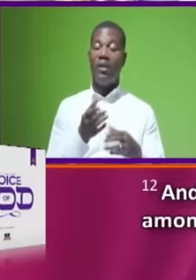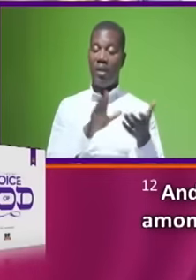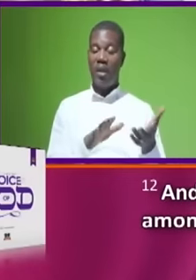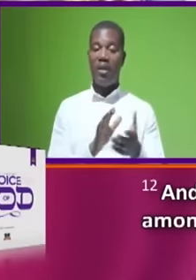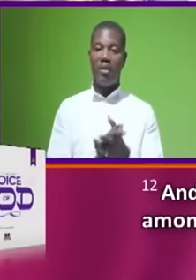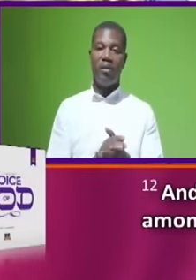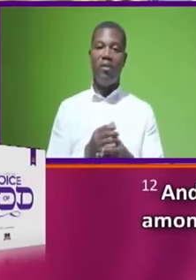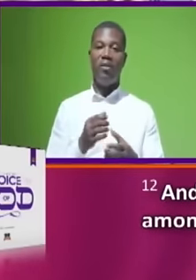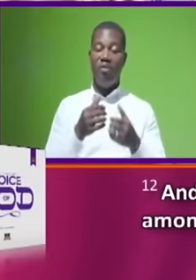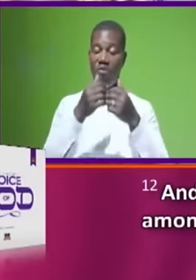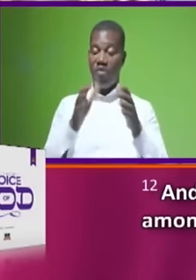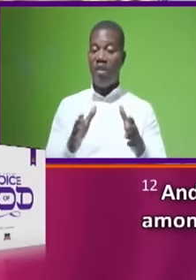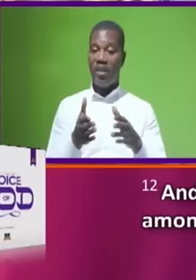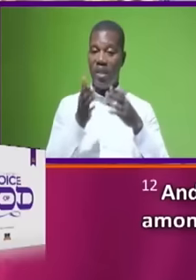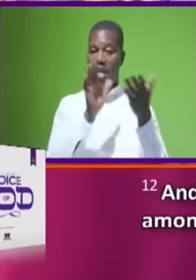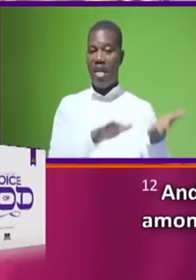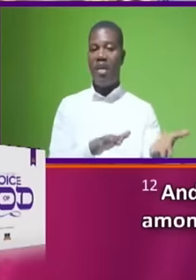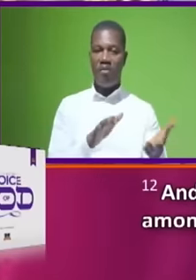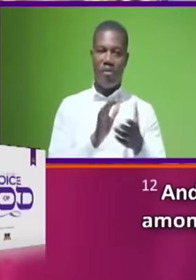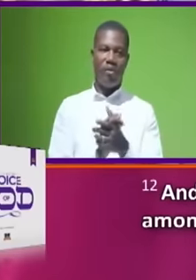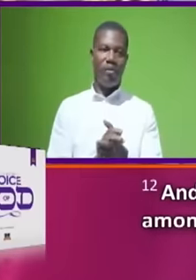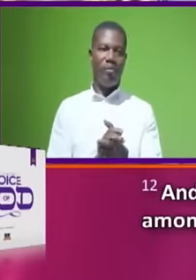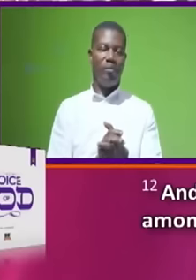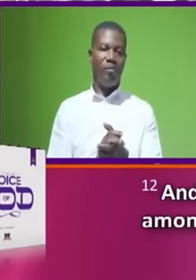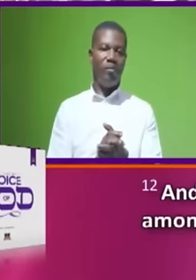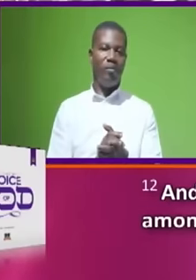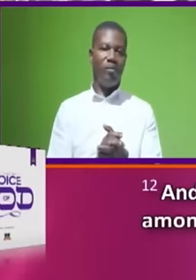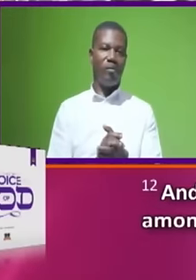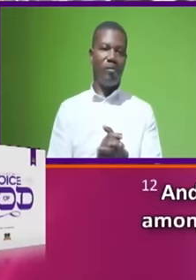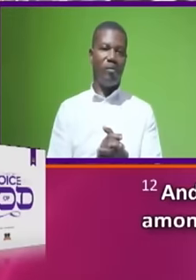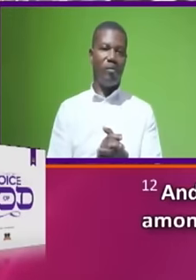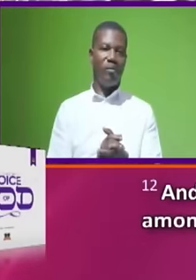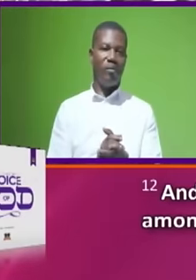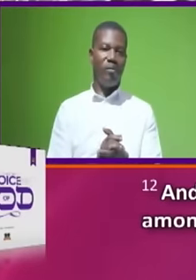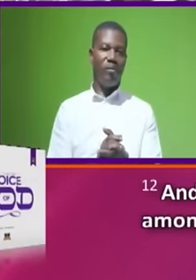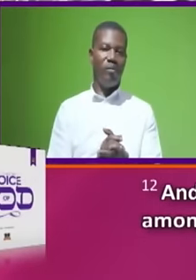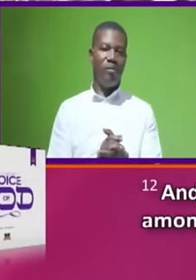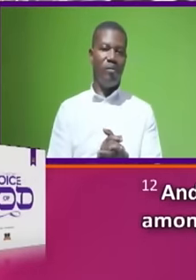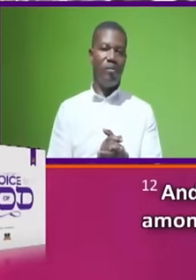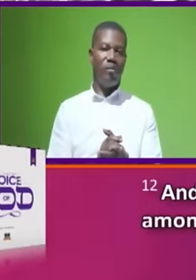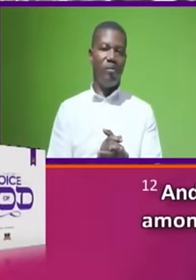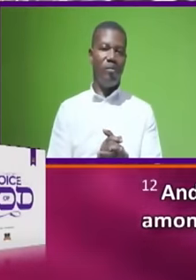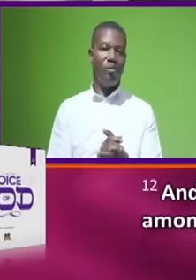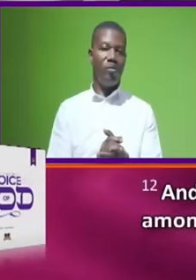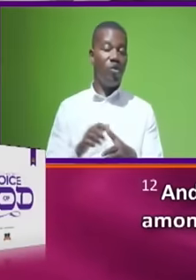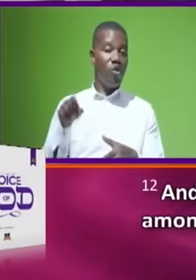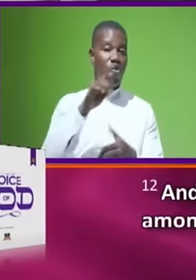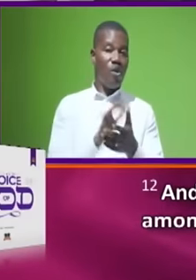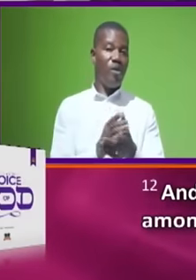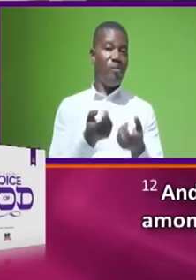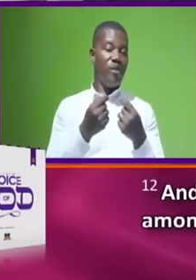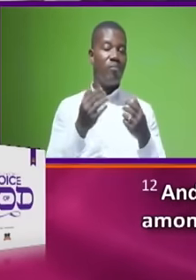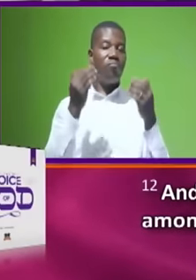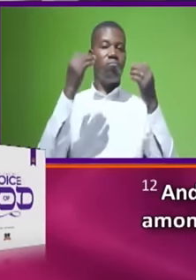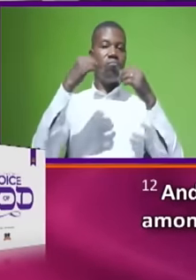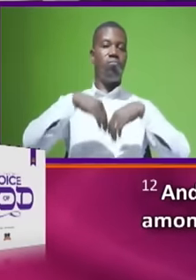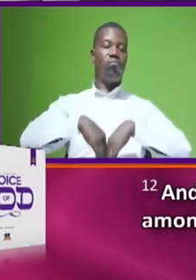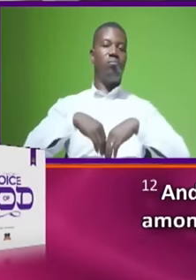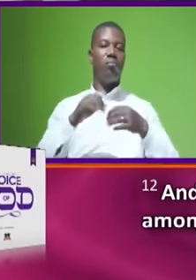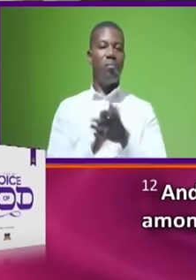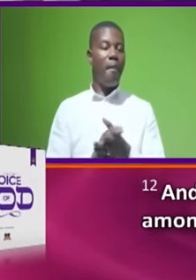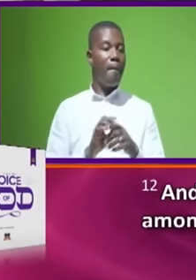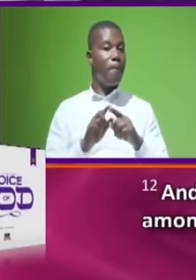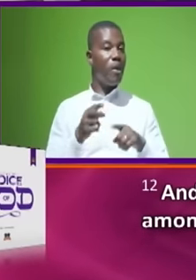Oh wonder chi. So after the death, let's see what happened. Nanka yan yanka dia bemubuna bad day. Abba. And so